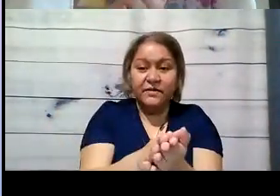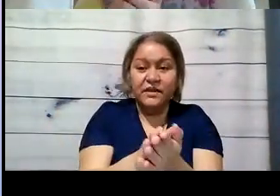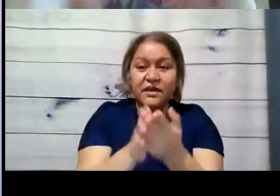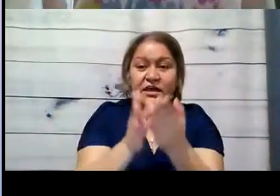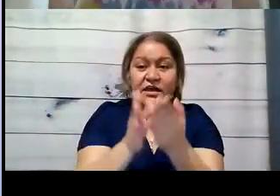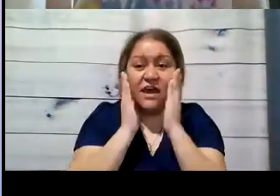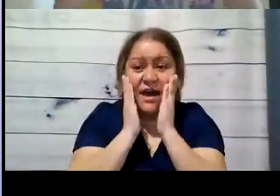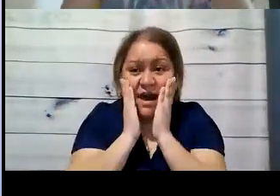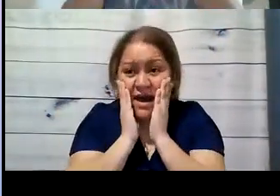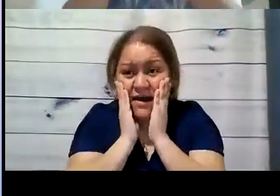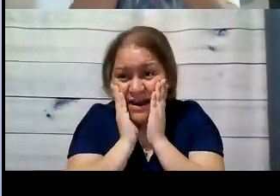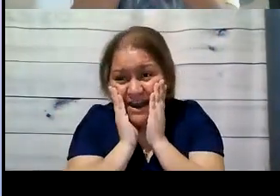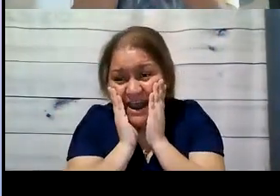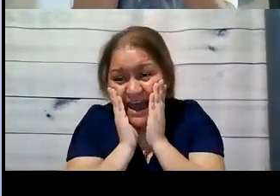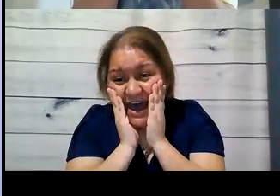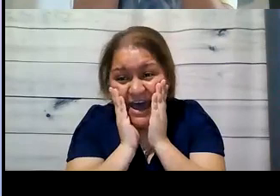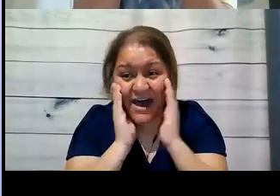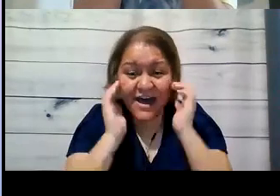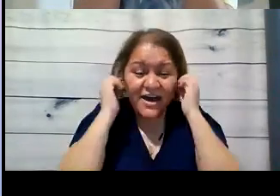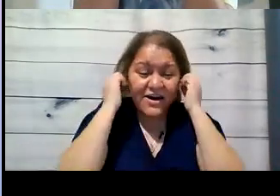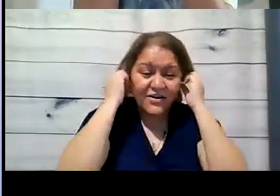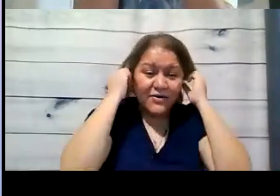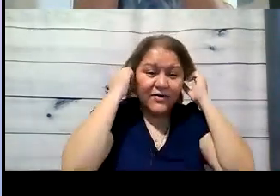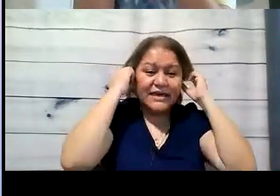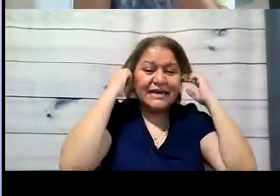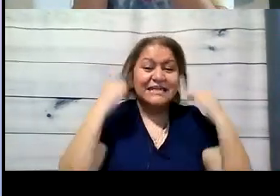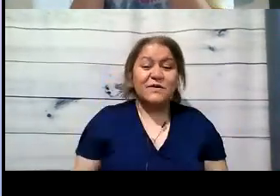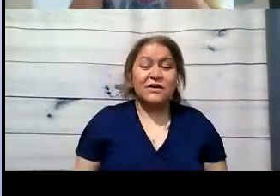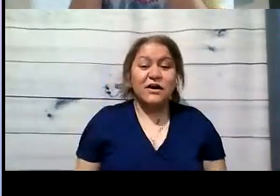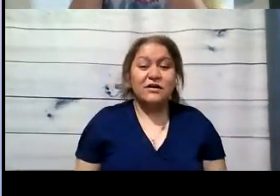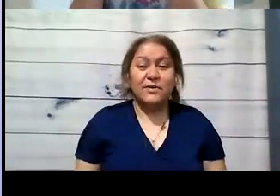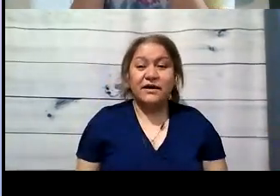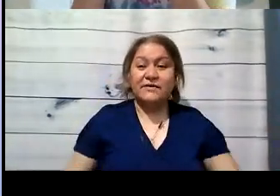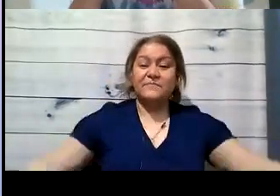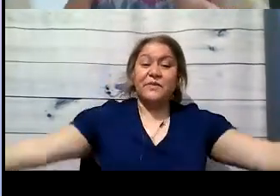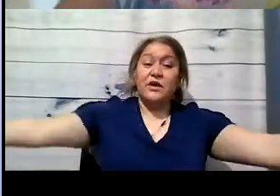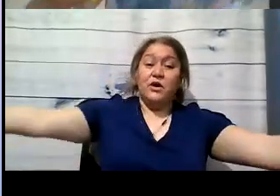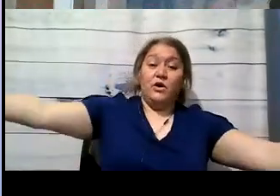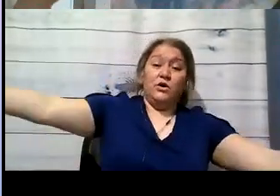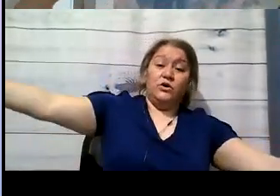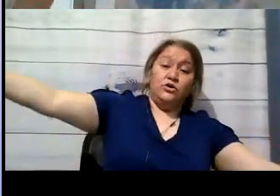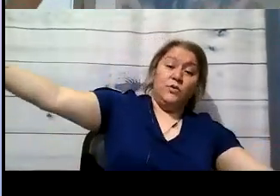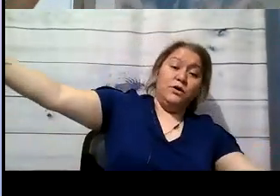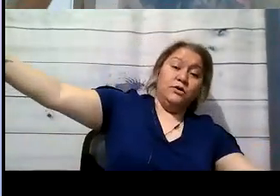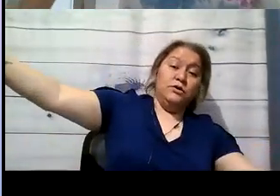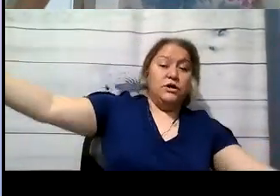Gulp. Oh, no! He's been caught by